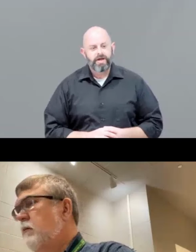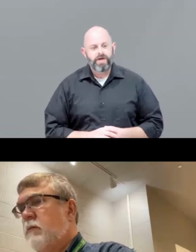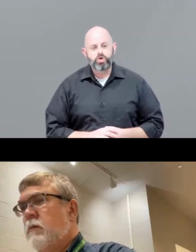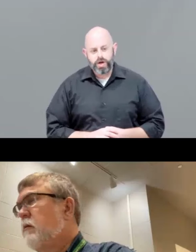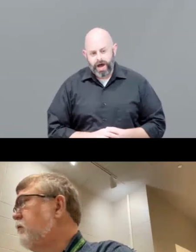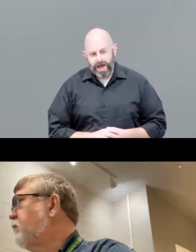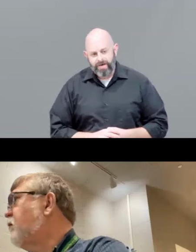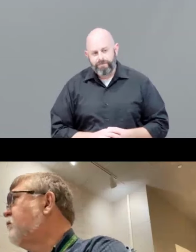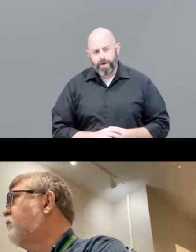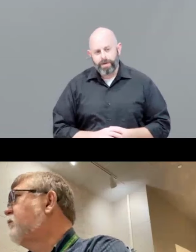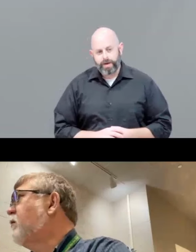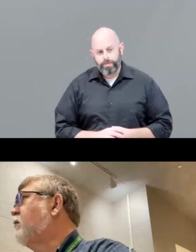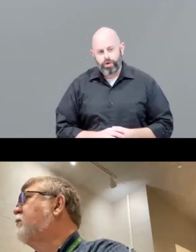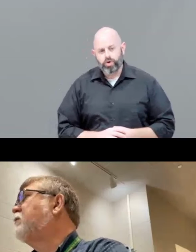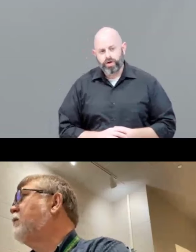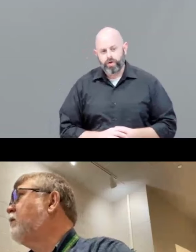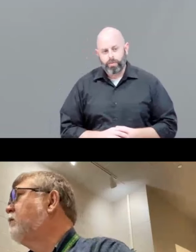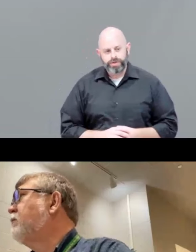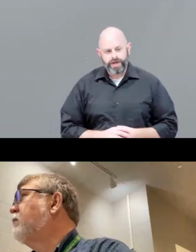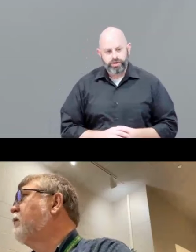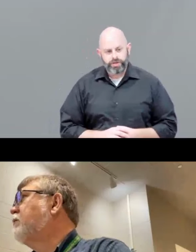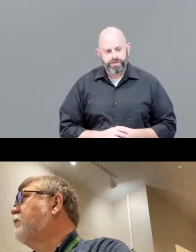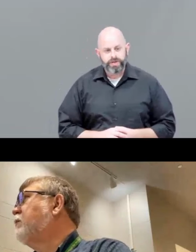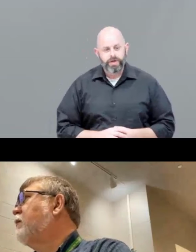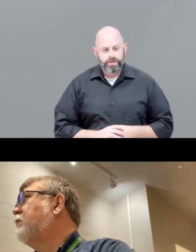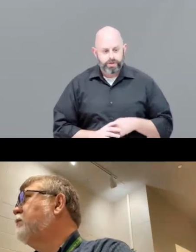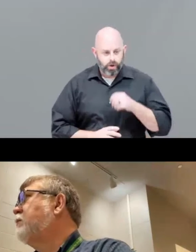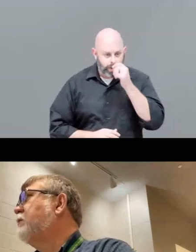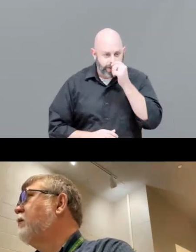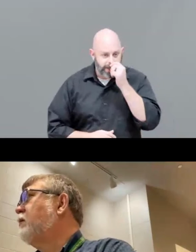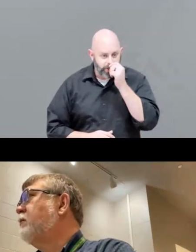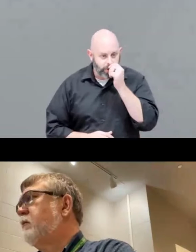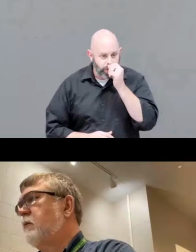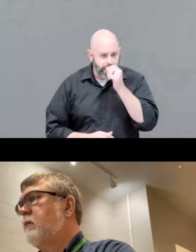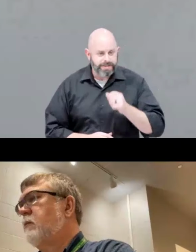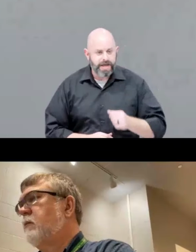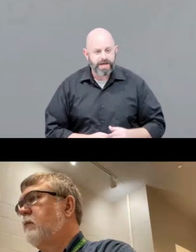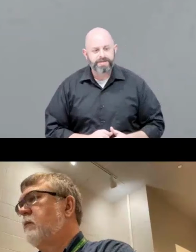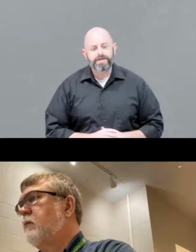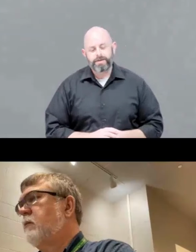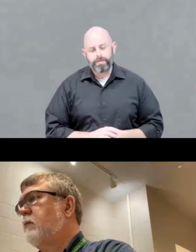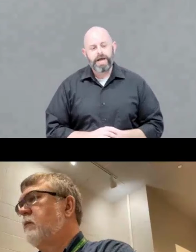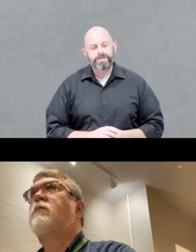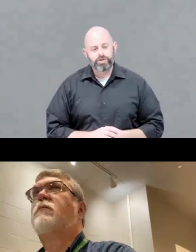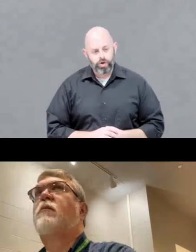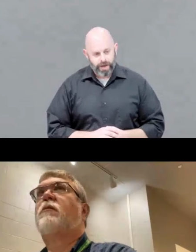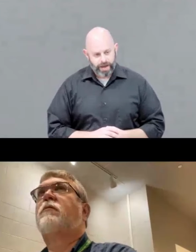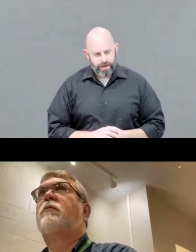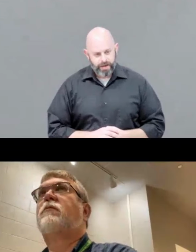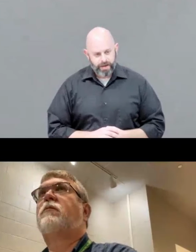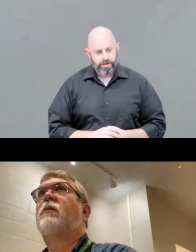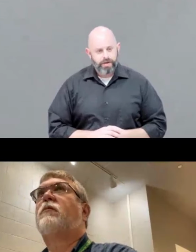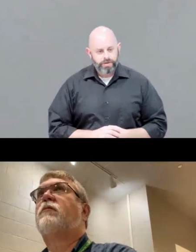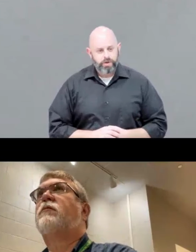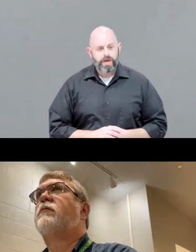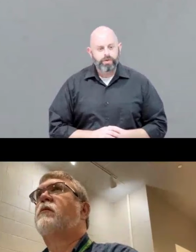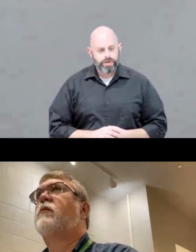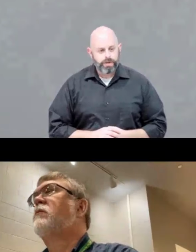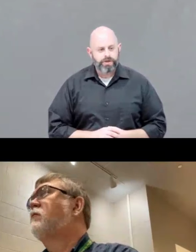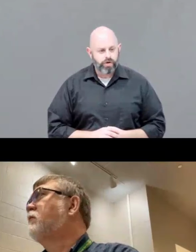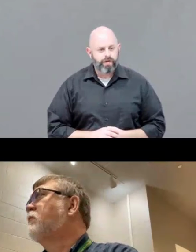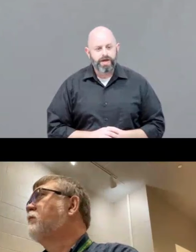NCSD. They do not have public input during their board sessions. So what they do instead is they submit a survey.